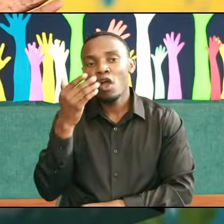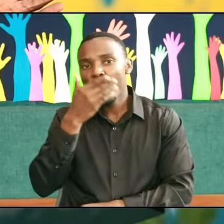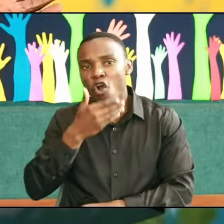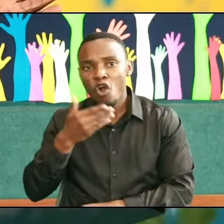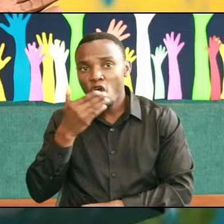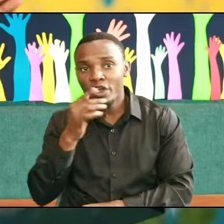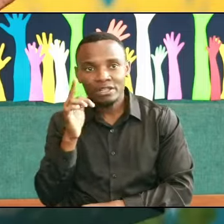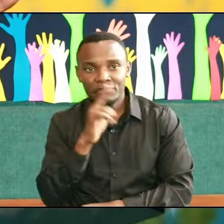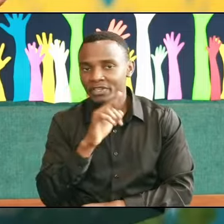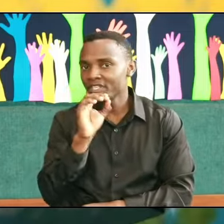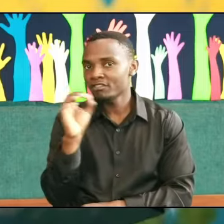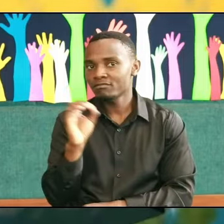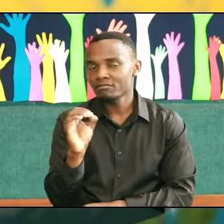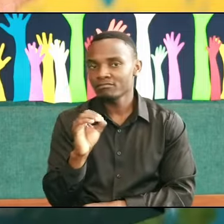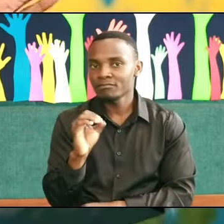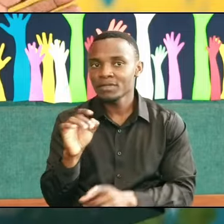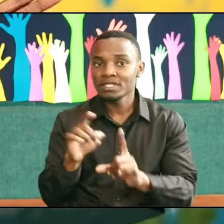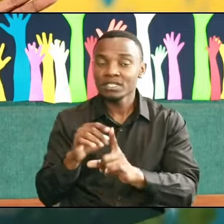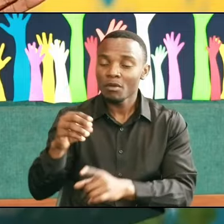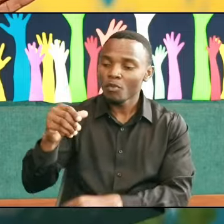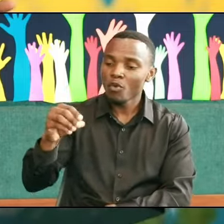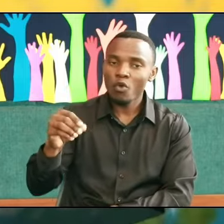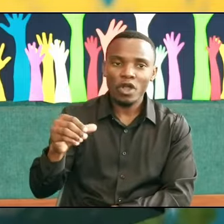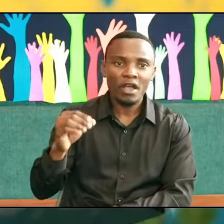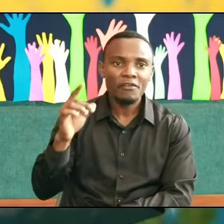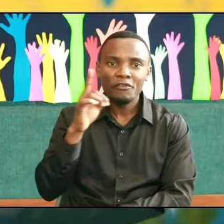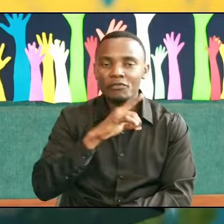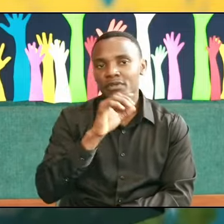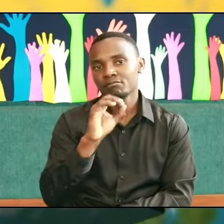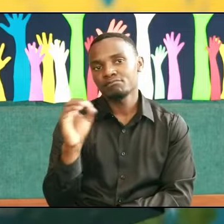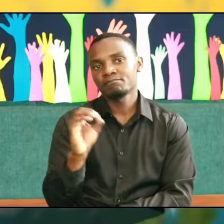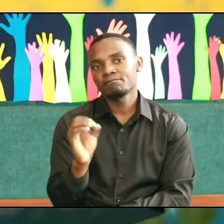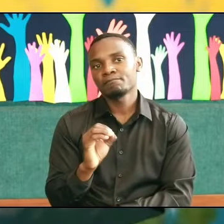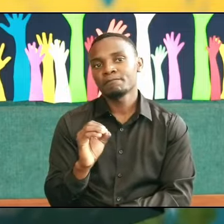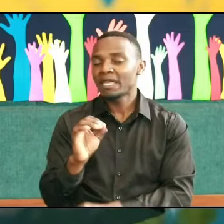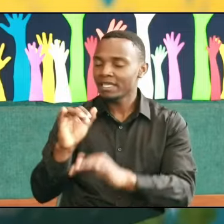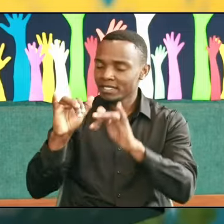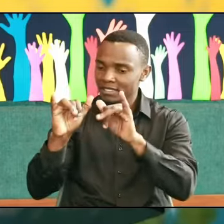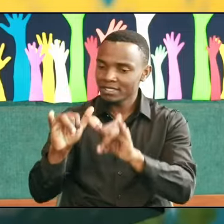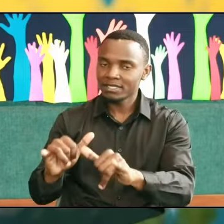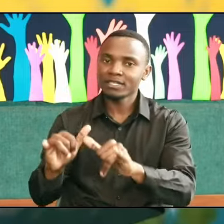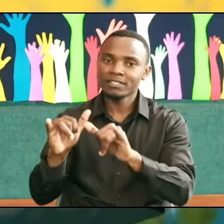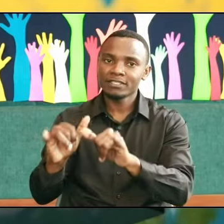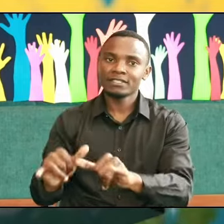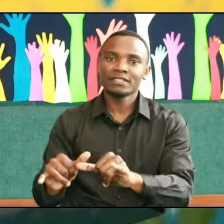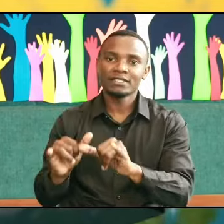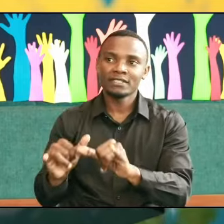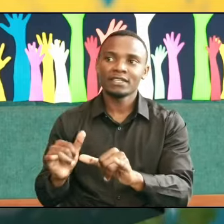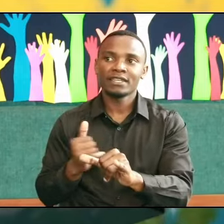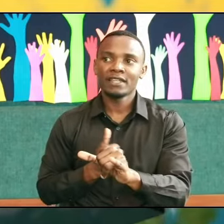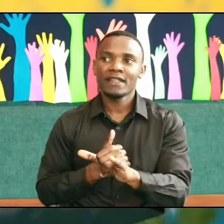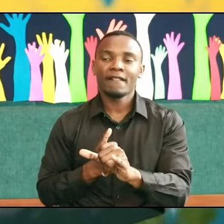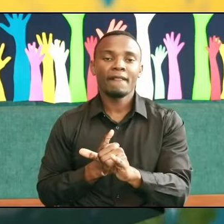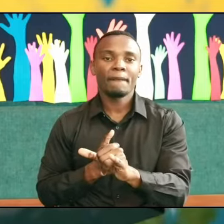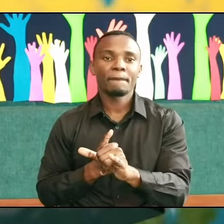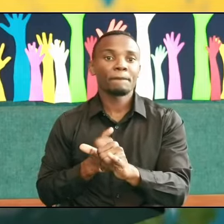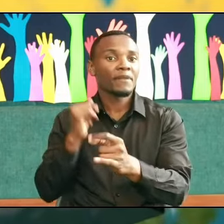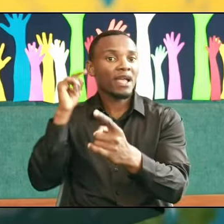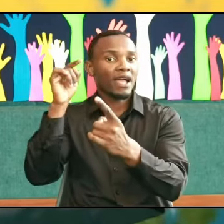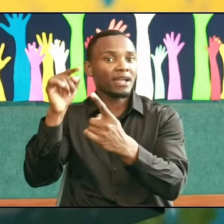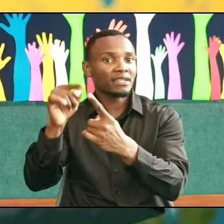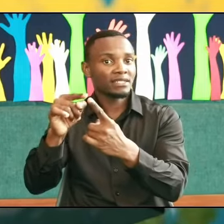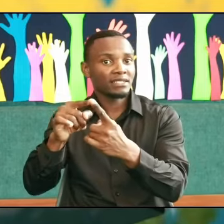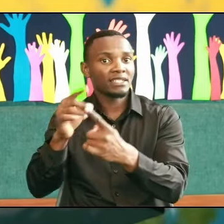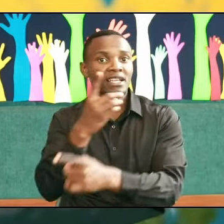flour never ever disappeared. It remained there until the